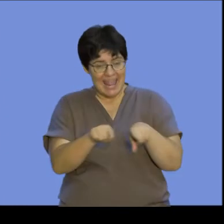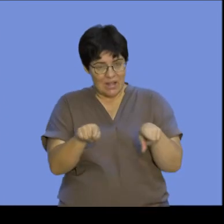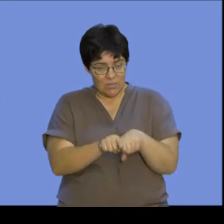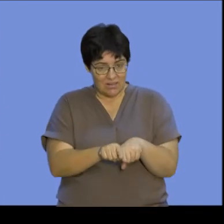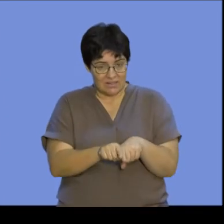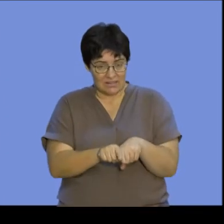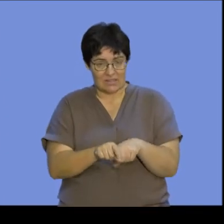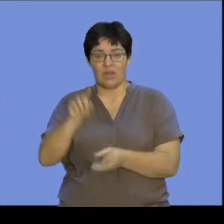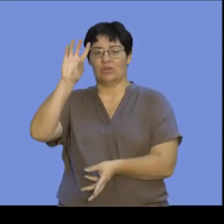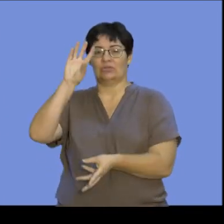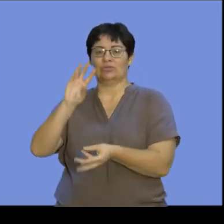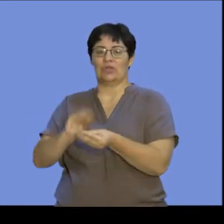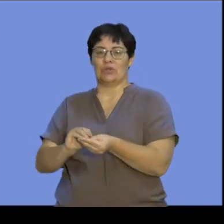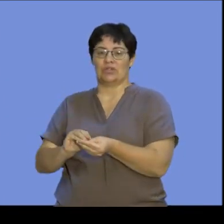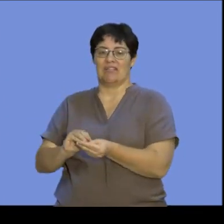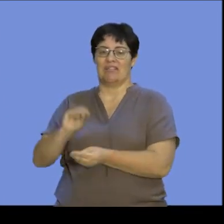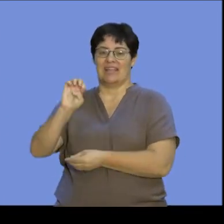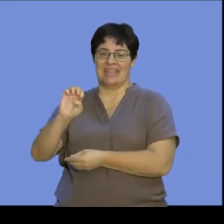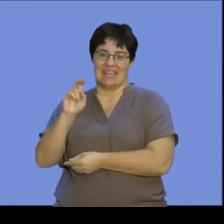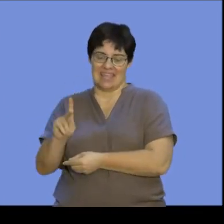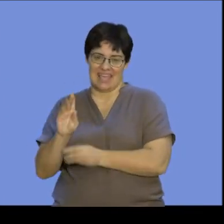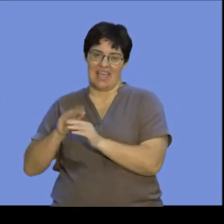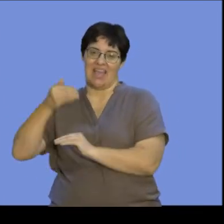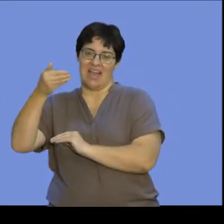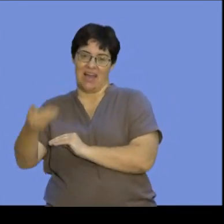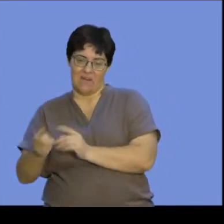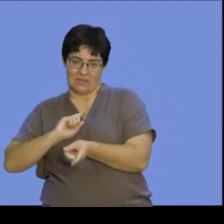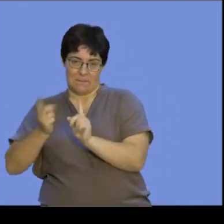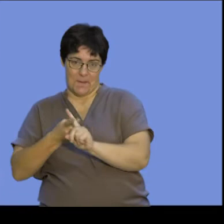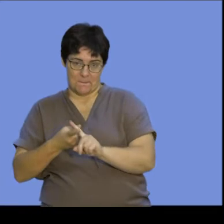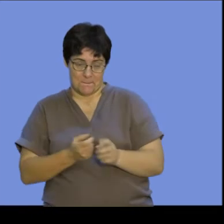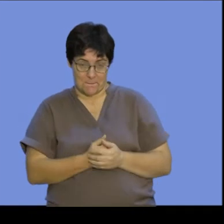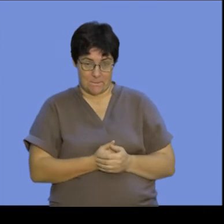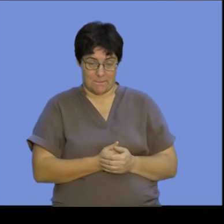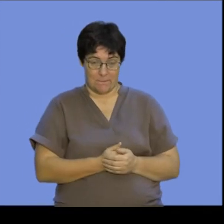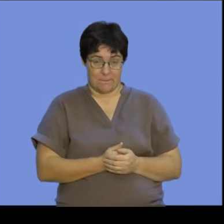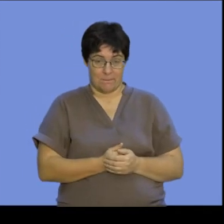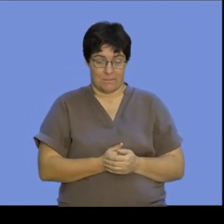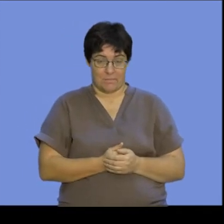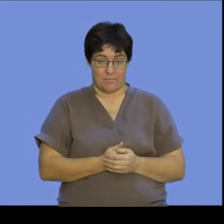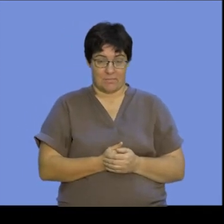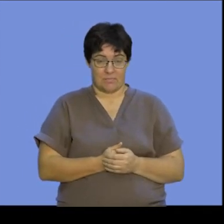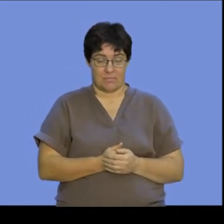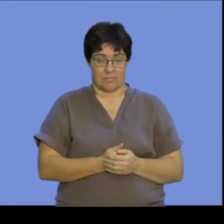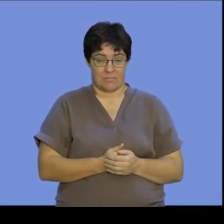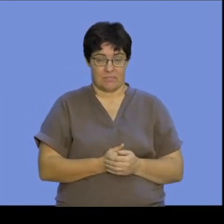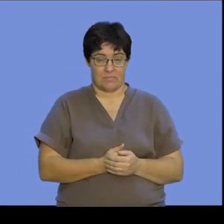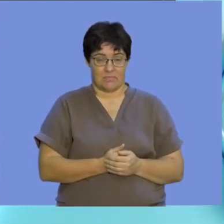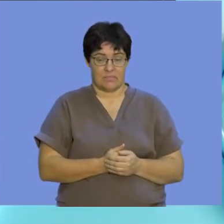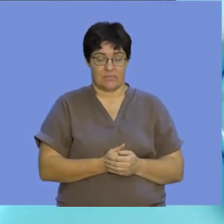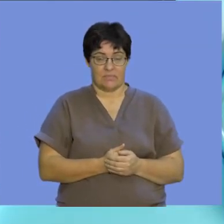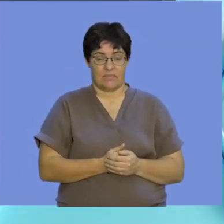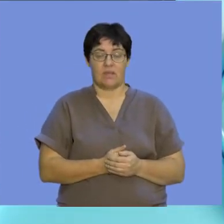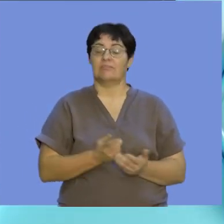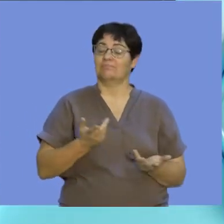to the kinetic energy after. When we do calculations, this is